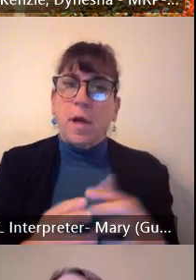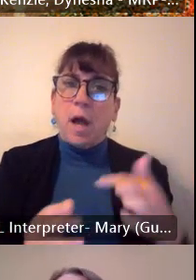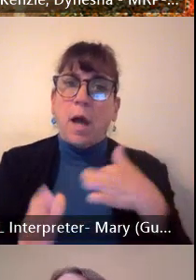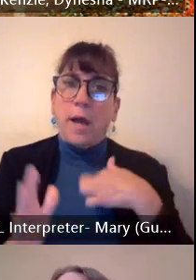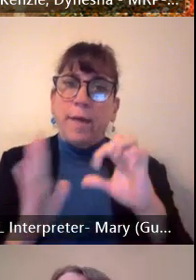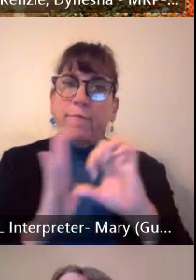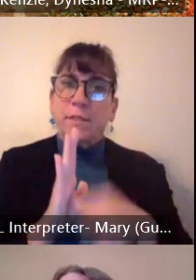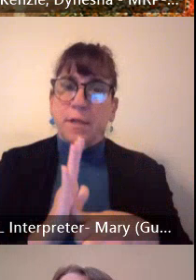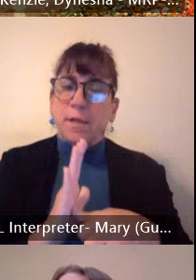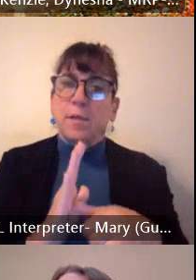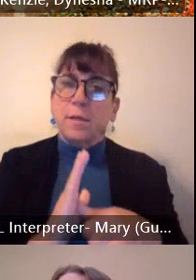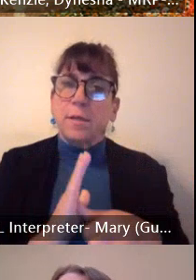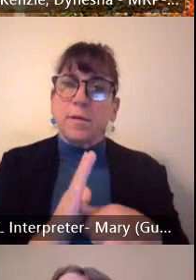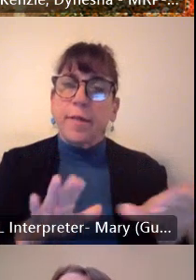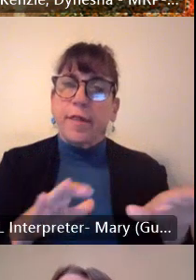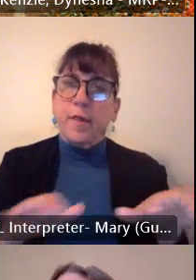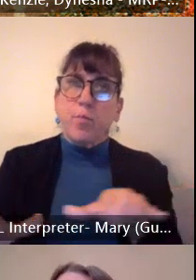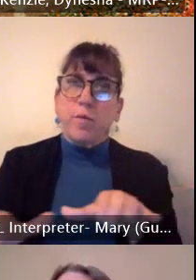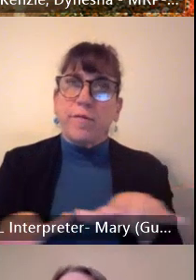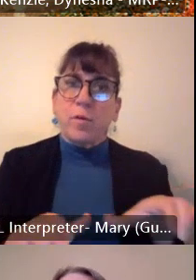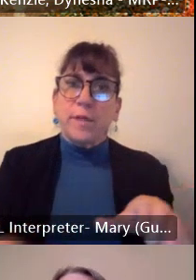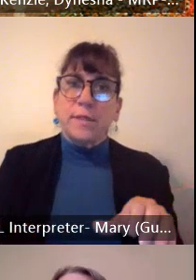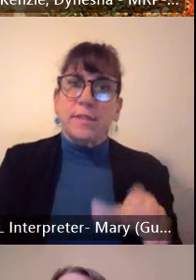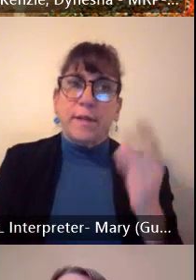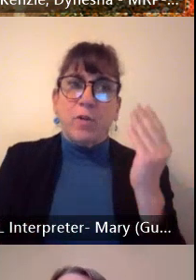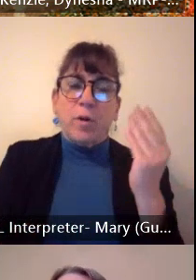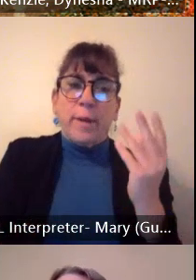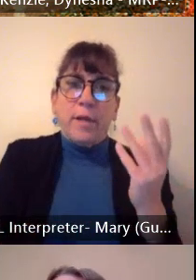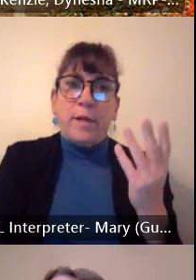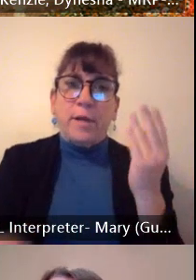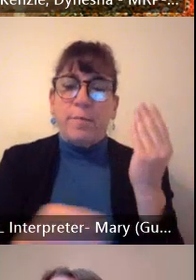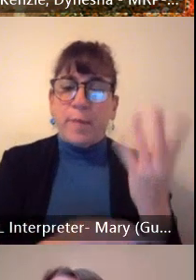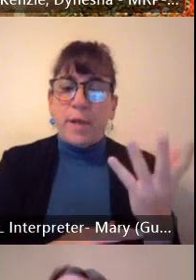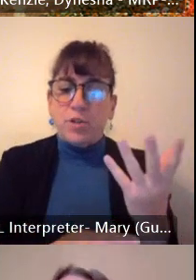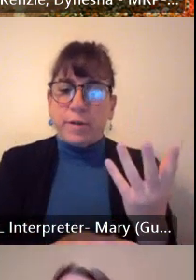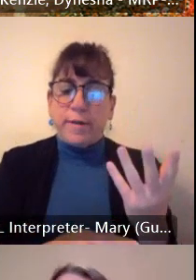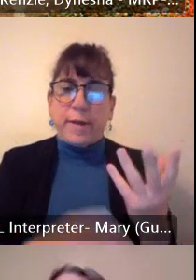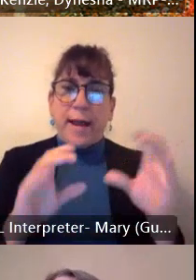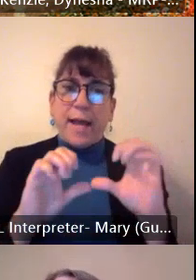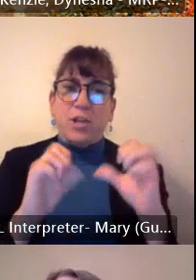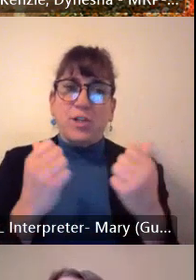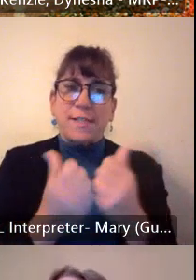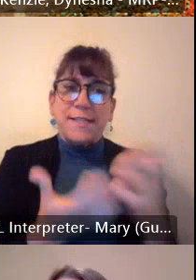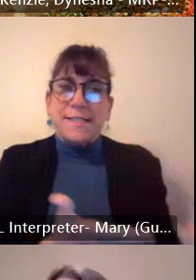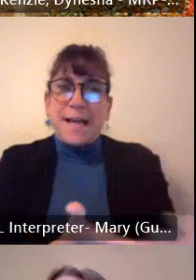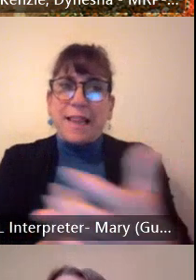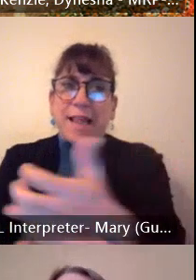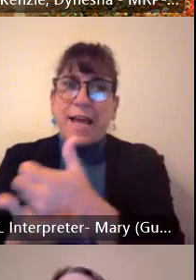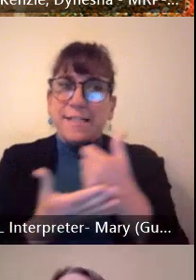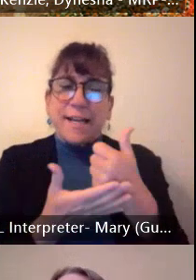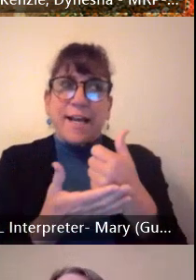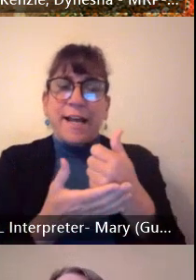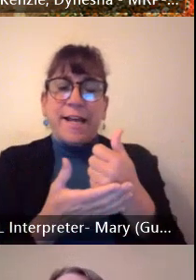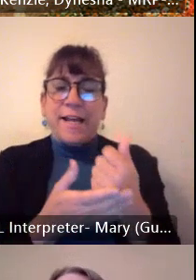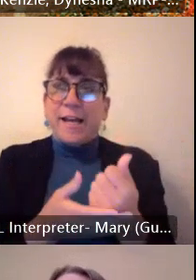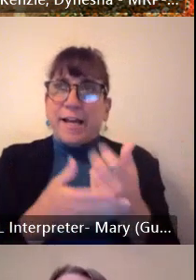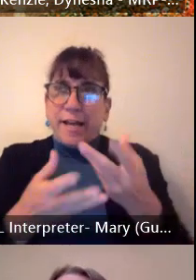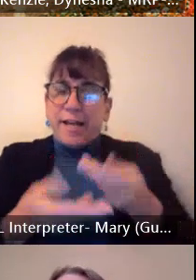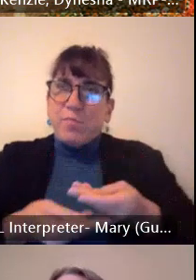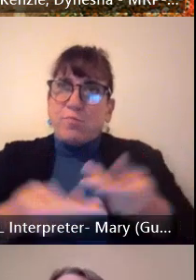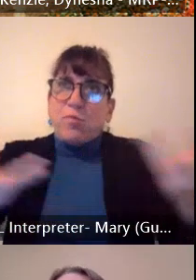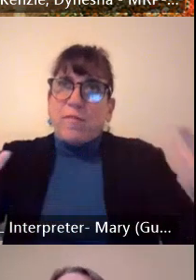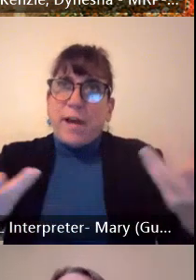emphasize that the performance information that agencies collect and provide to the public is